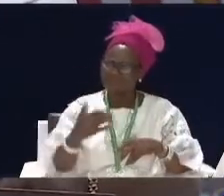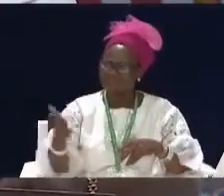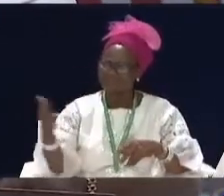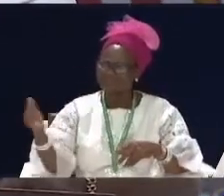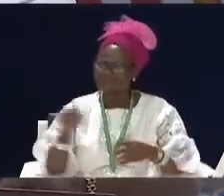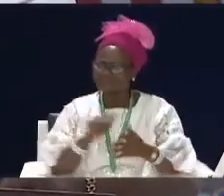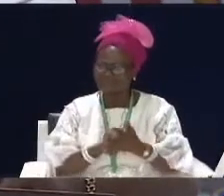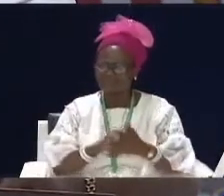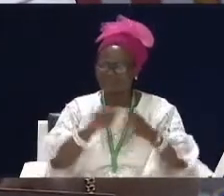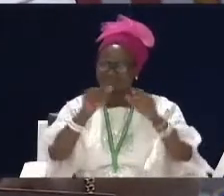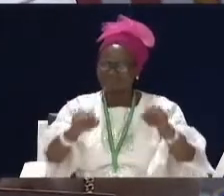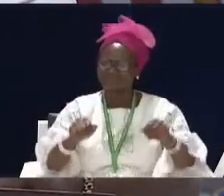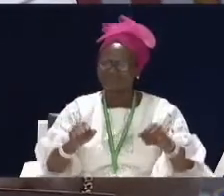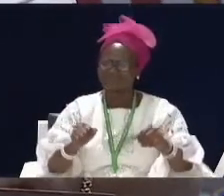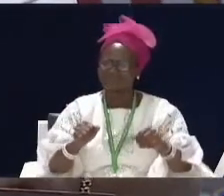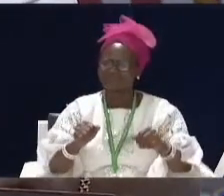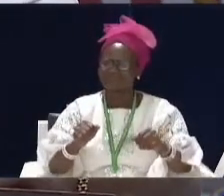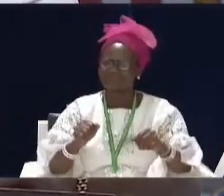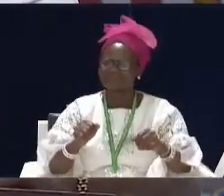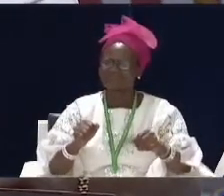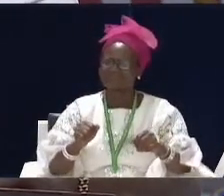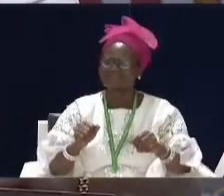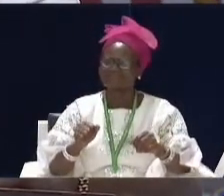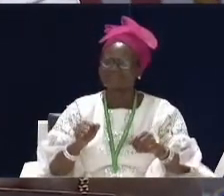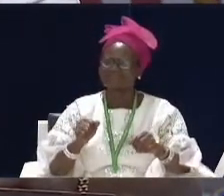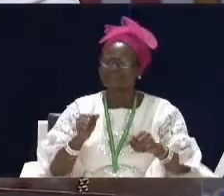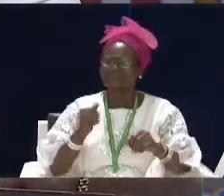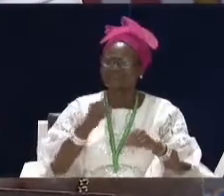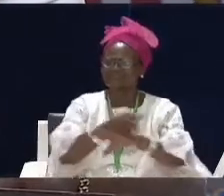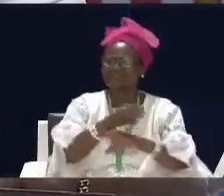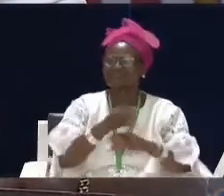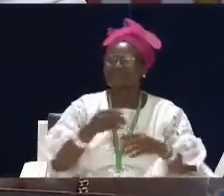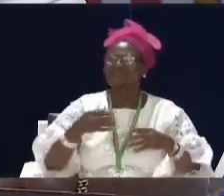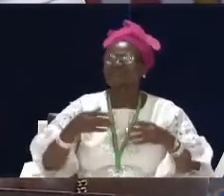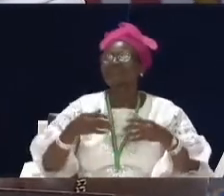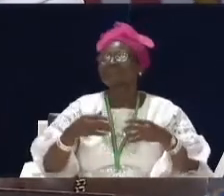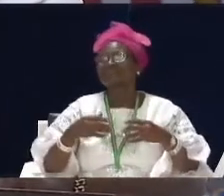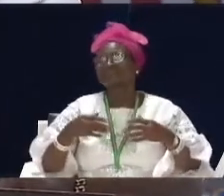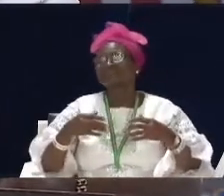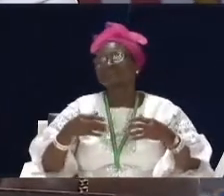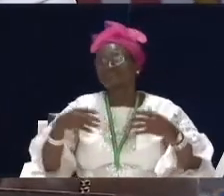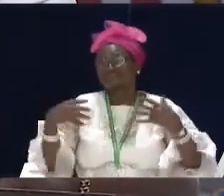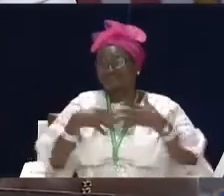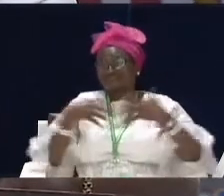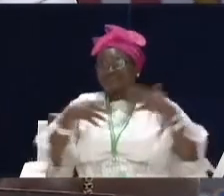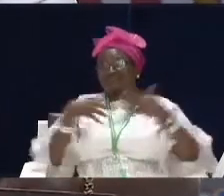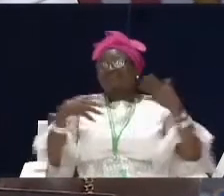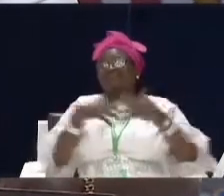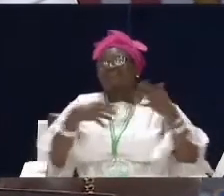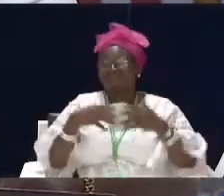arrested. You say that is in Ghana. Ghana is next door.